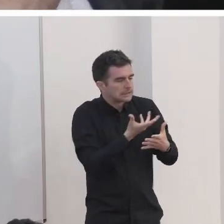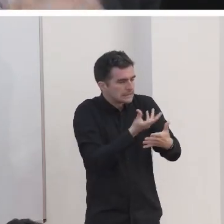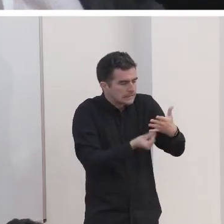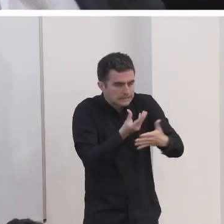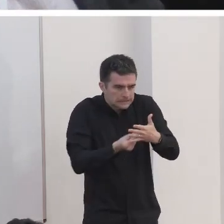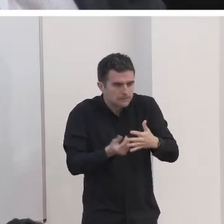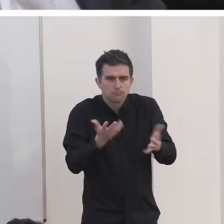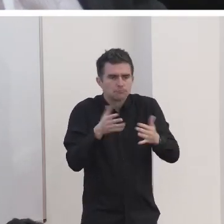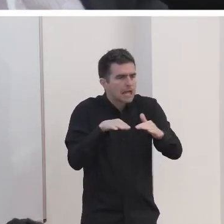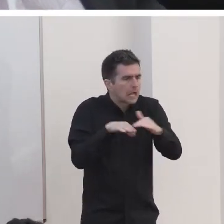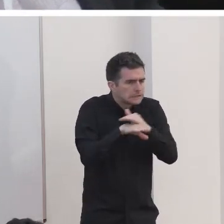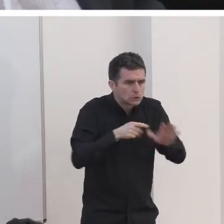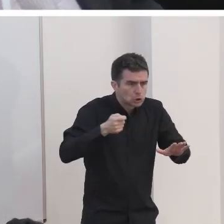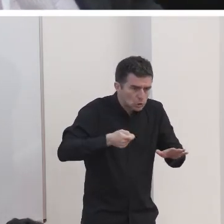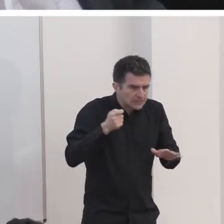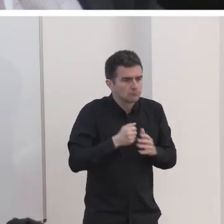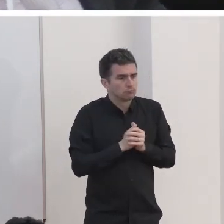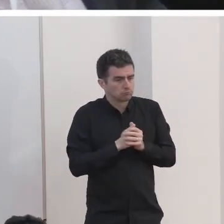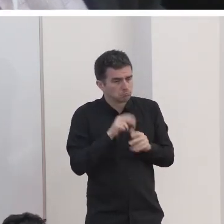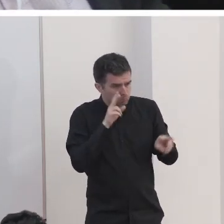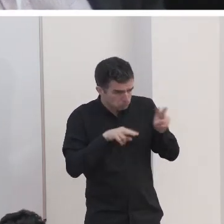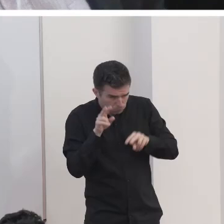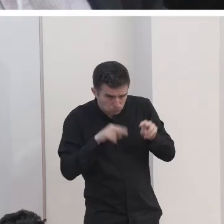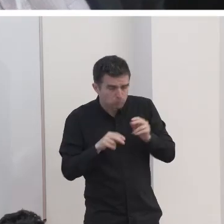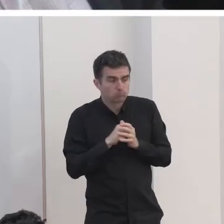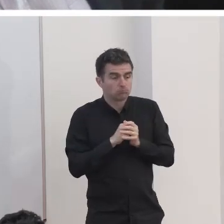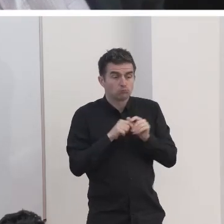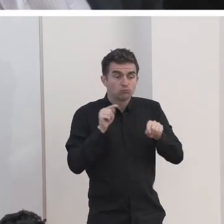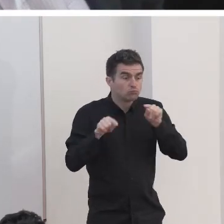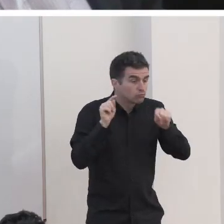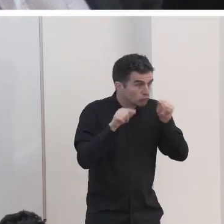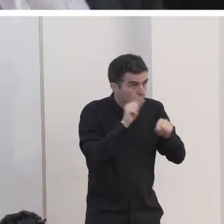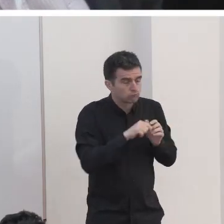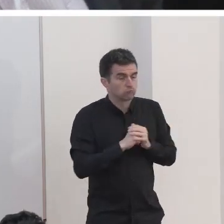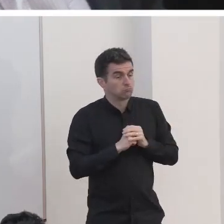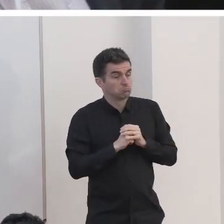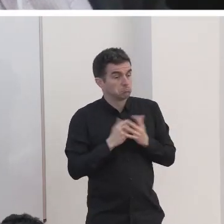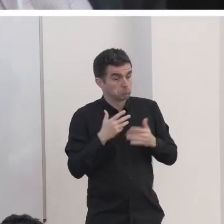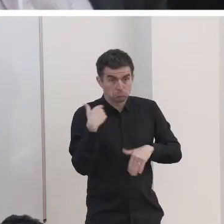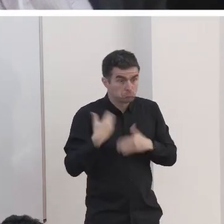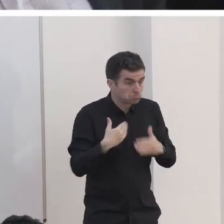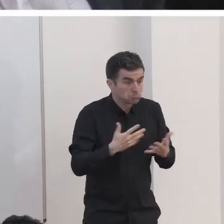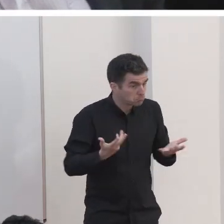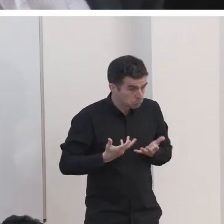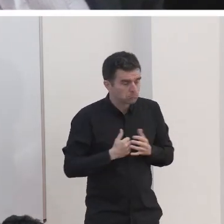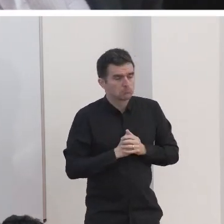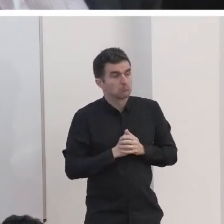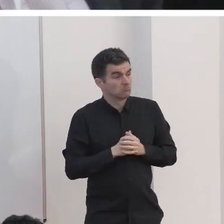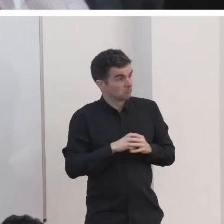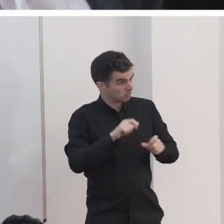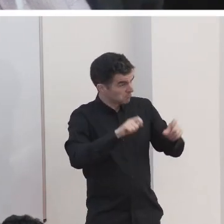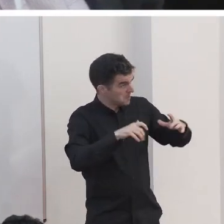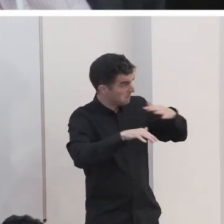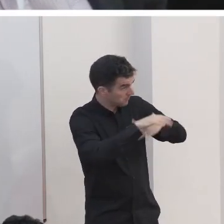difficult. Like any other country, generally, we do have challenges, which is normal. Everybody is